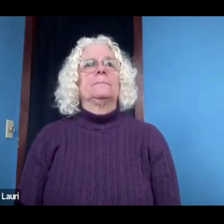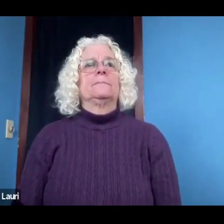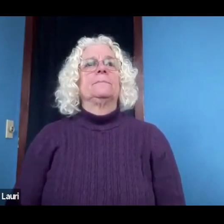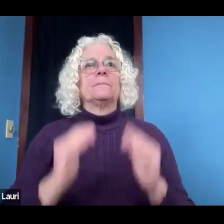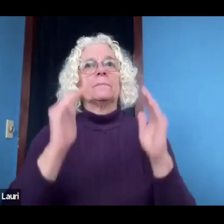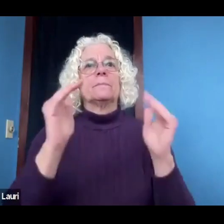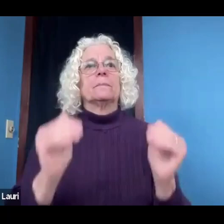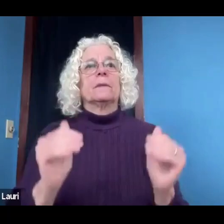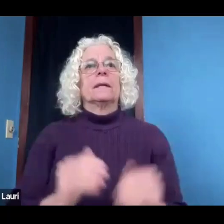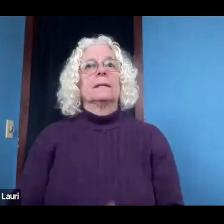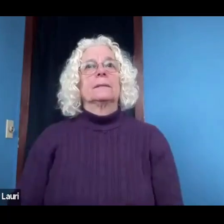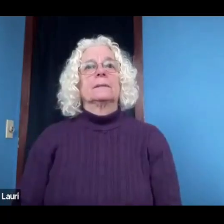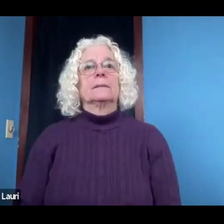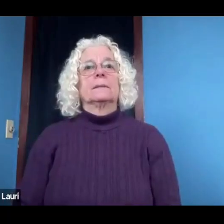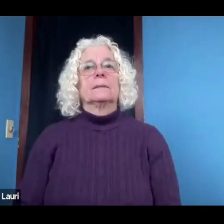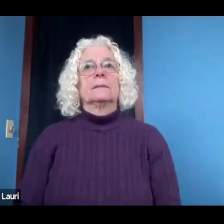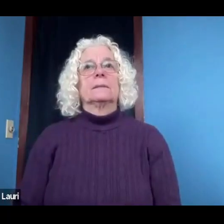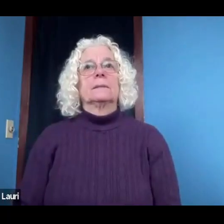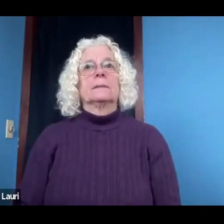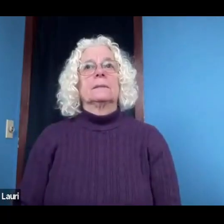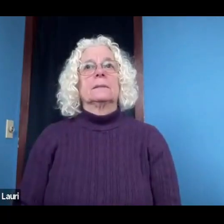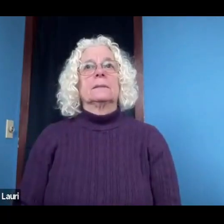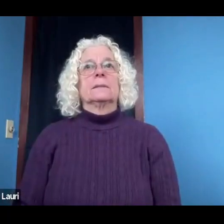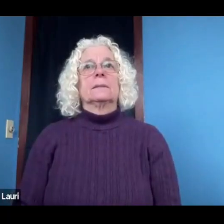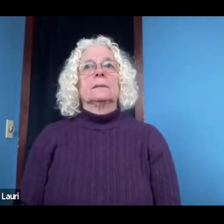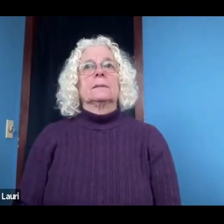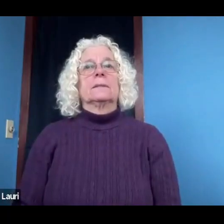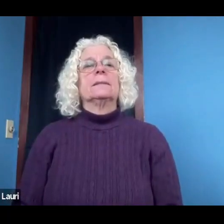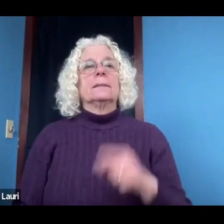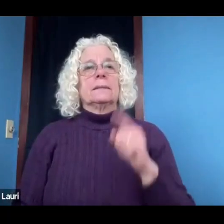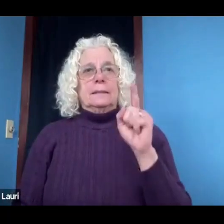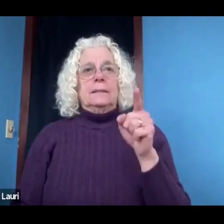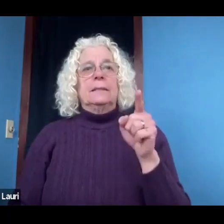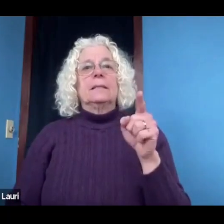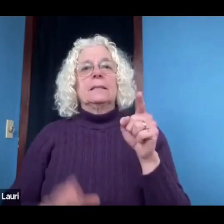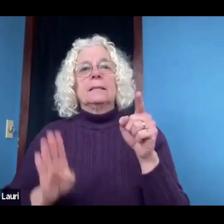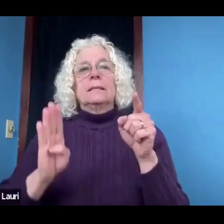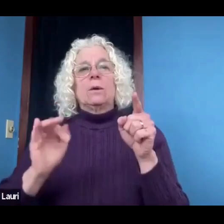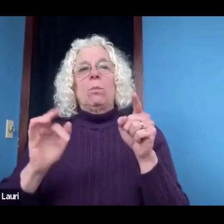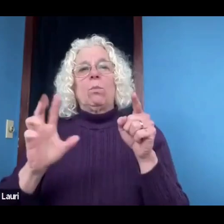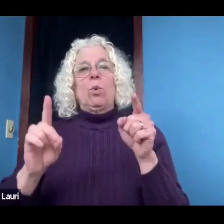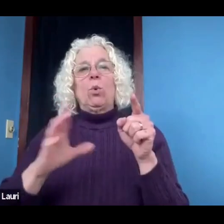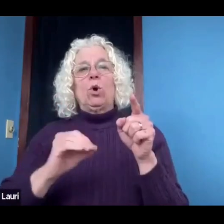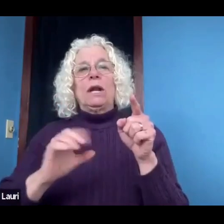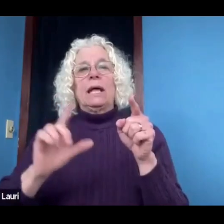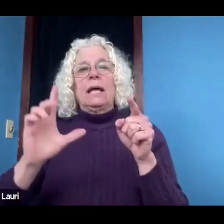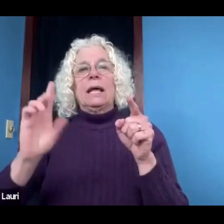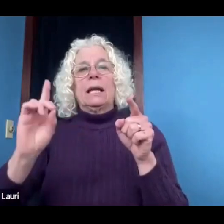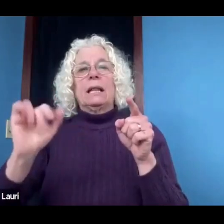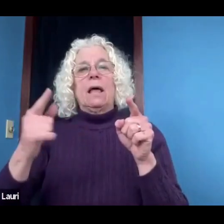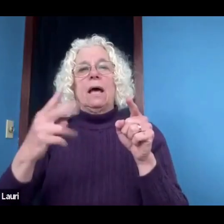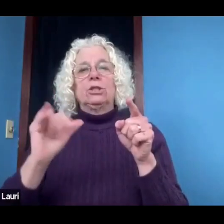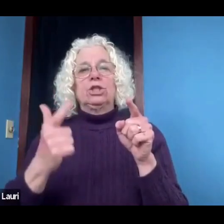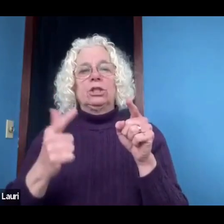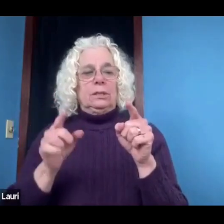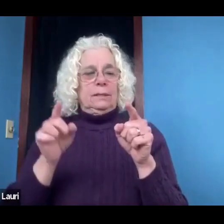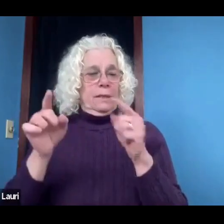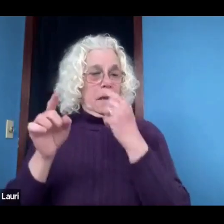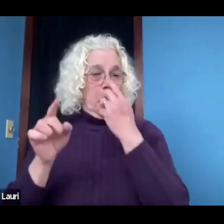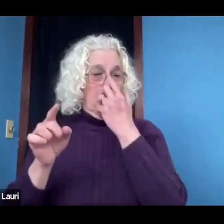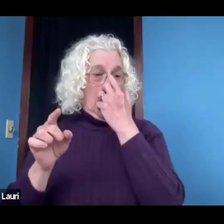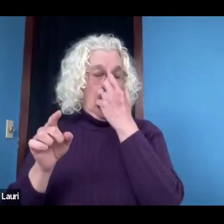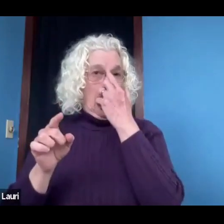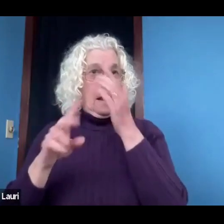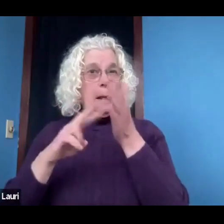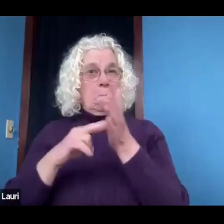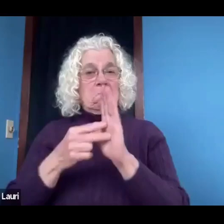Next slide, please. All right. Another option is board and lodging. Board and lodging facilities can vary